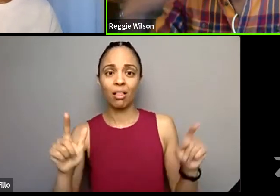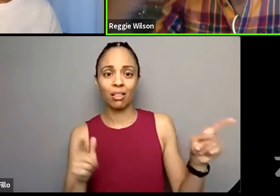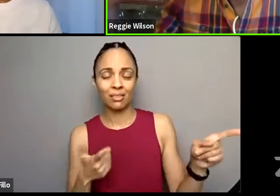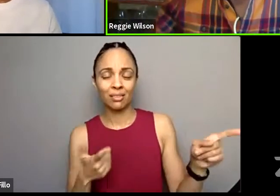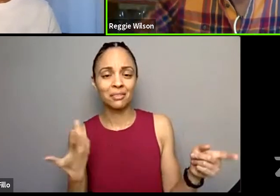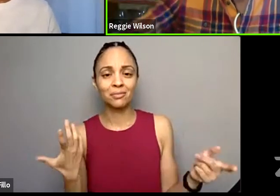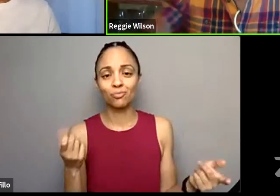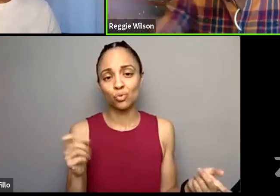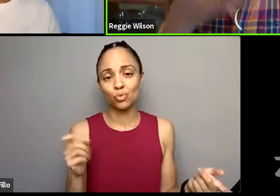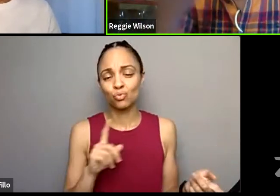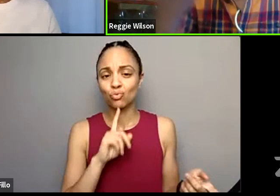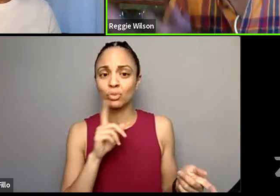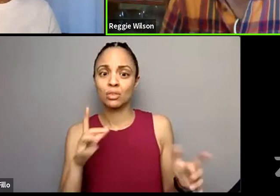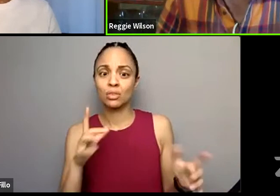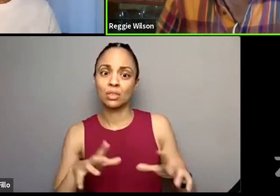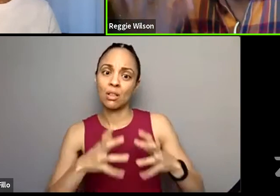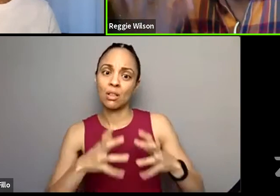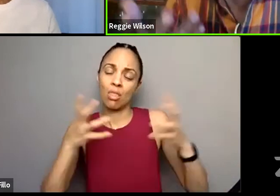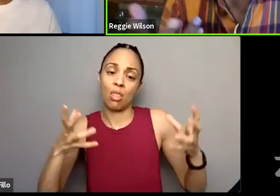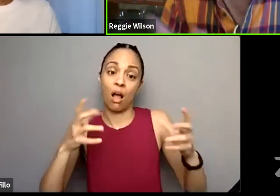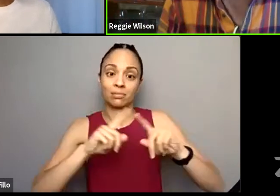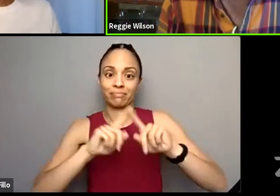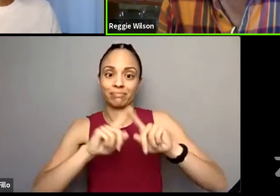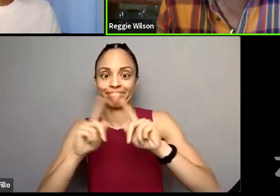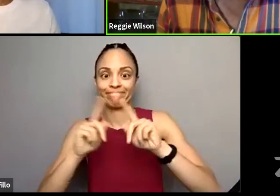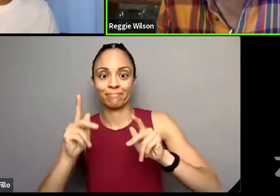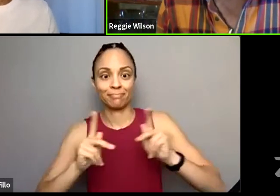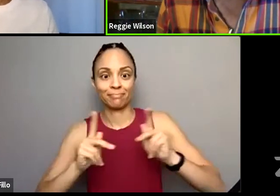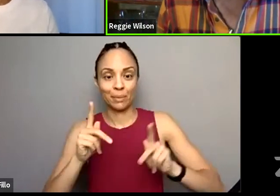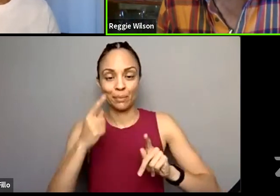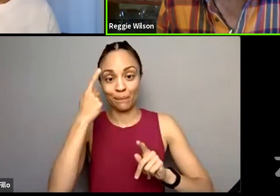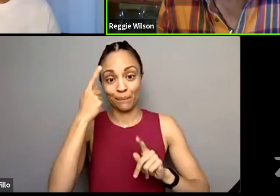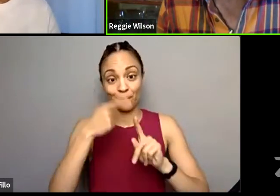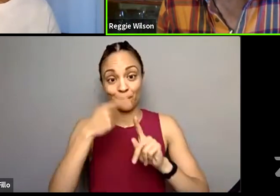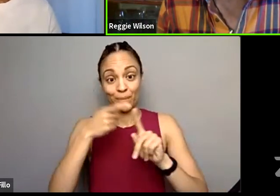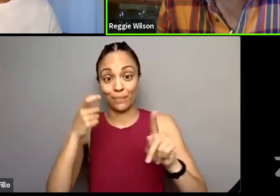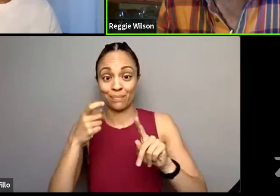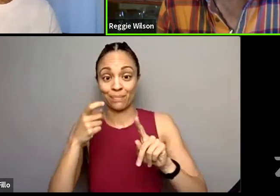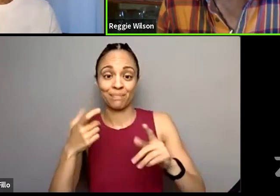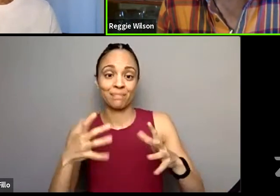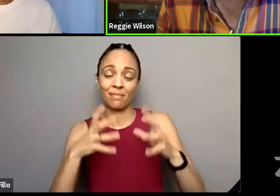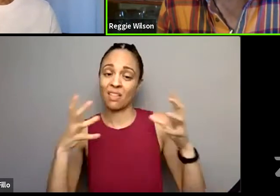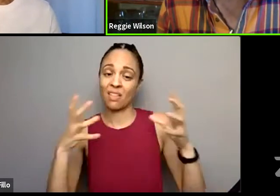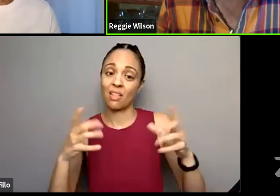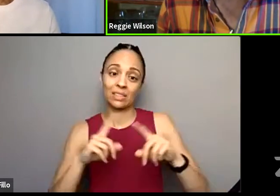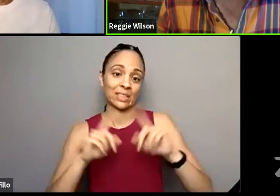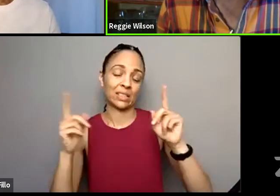school grounds kingdom, and